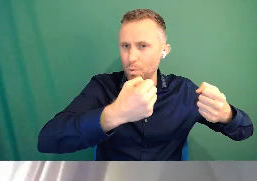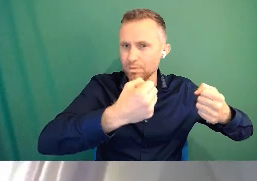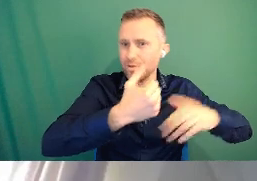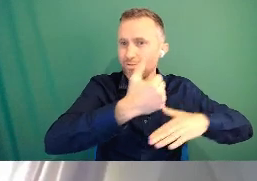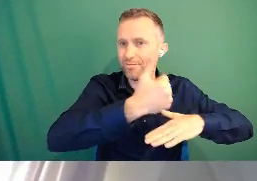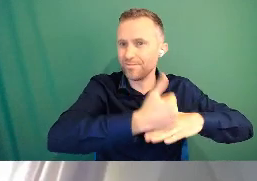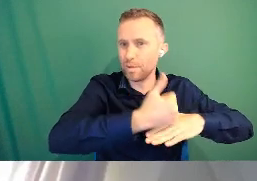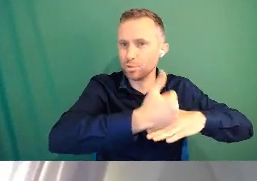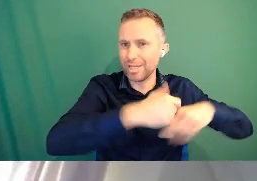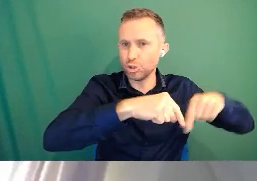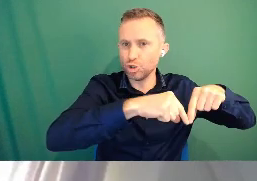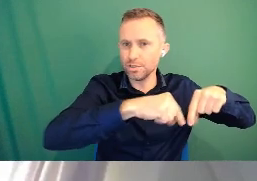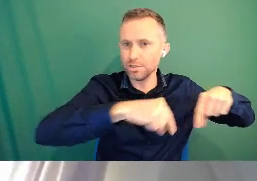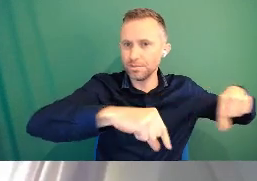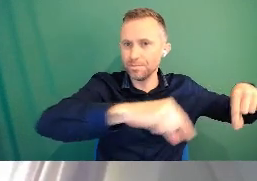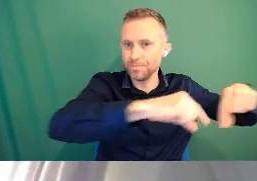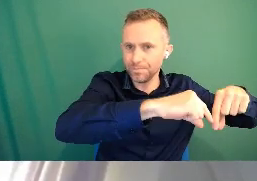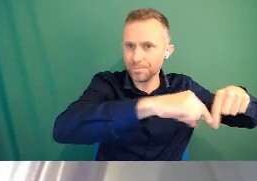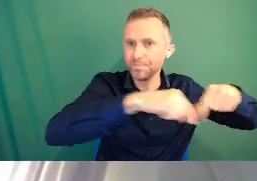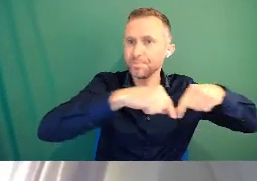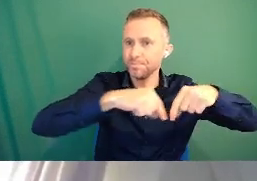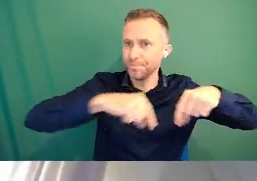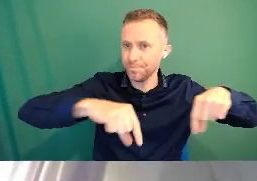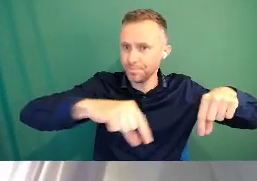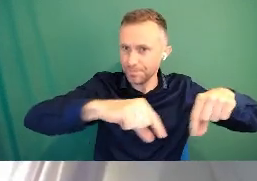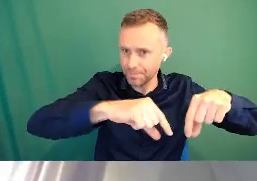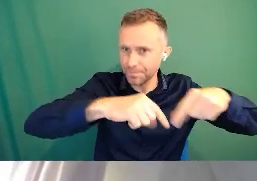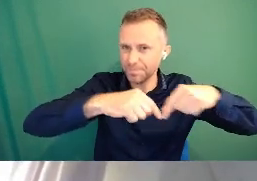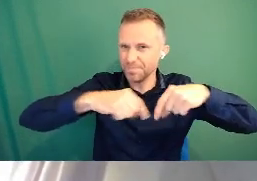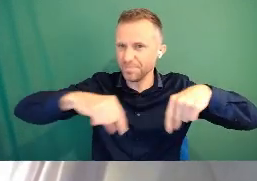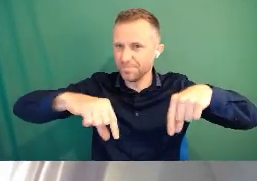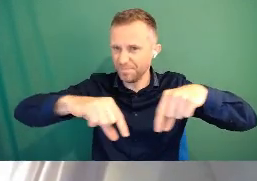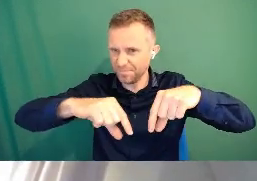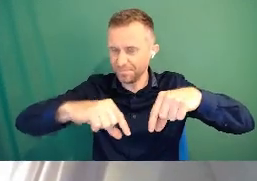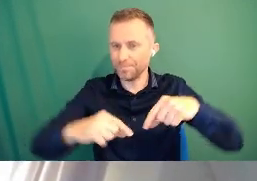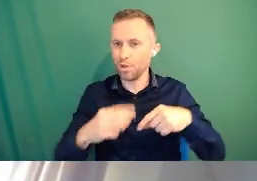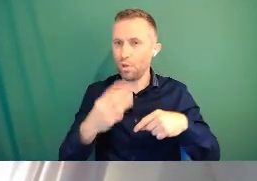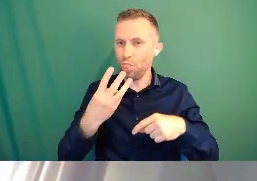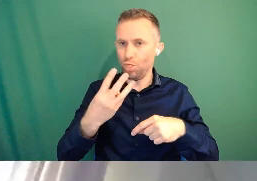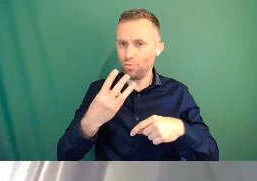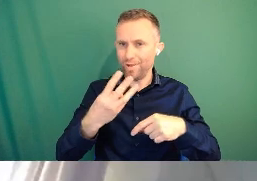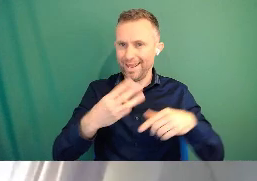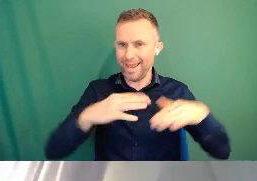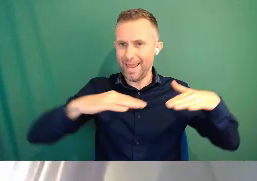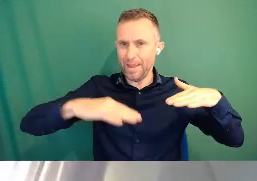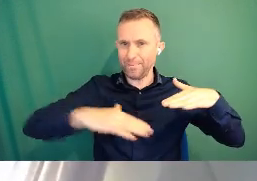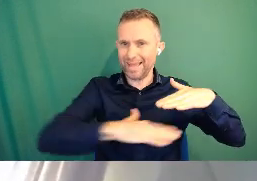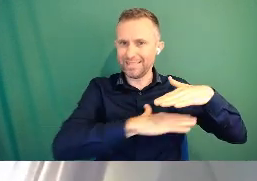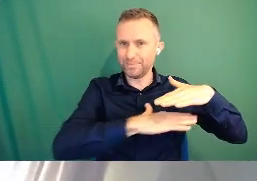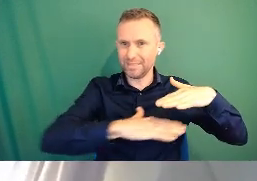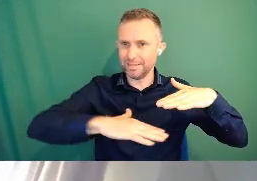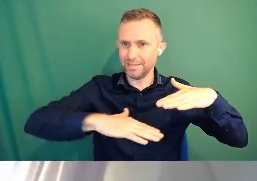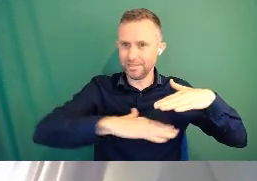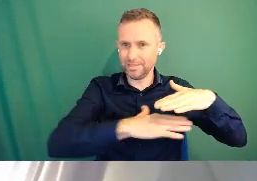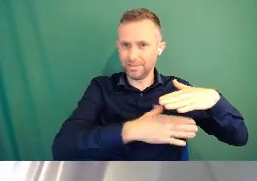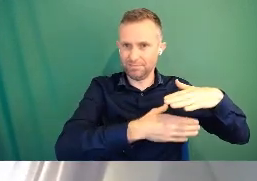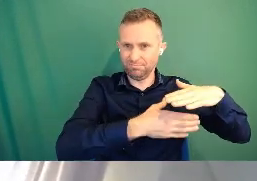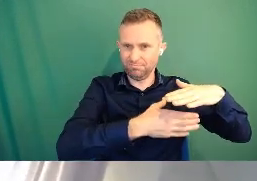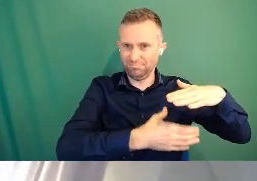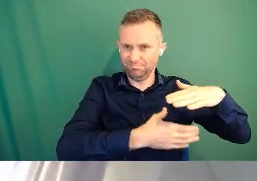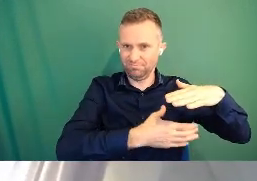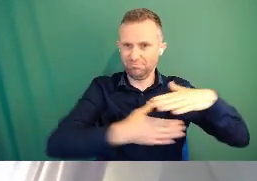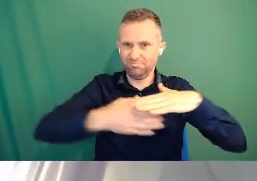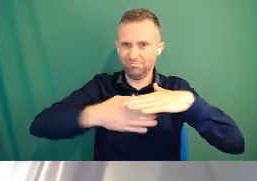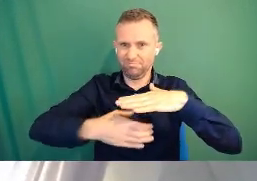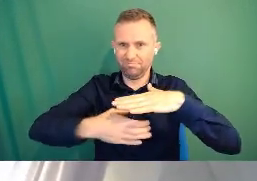up. And once this was all dug up, they could see what they're working with. And they found that the three